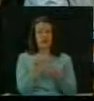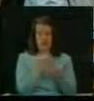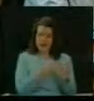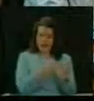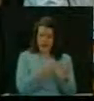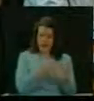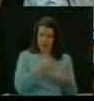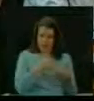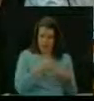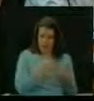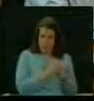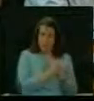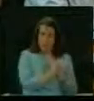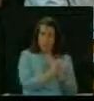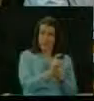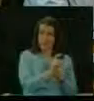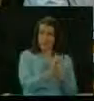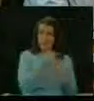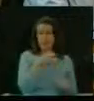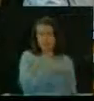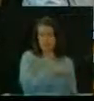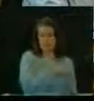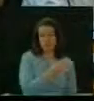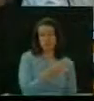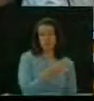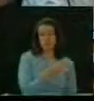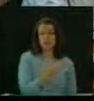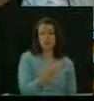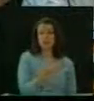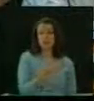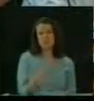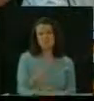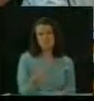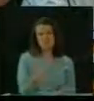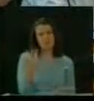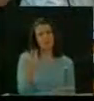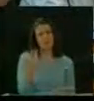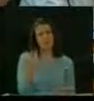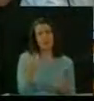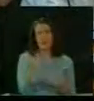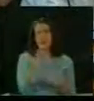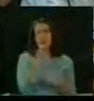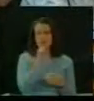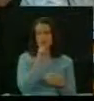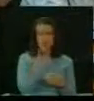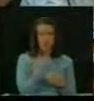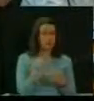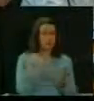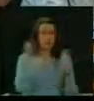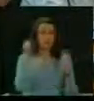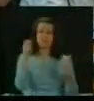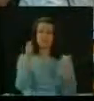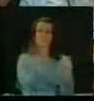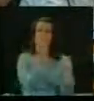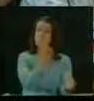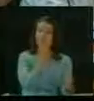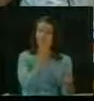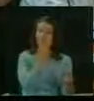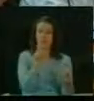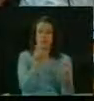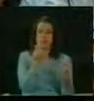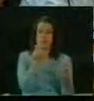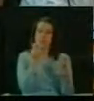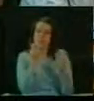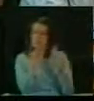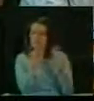with this ethics commission. It's brand new, and it's not going to come out of the gate and work perfectly. We've got to tweak it.